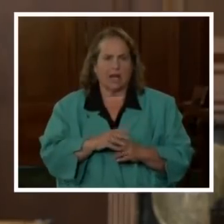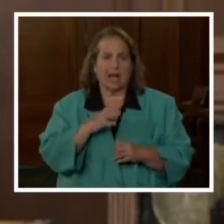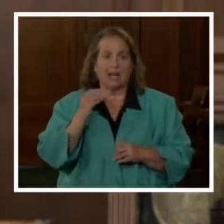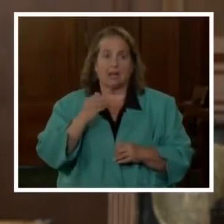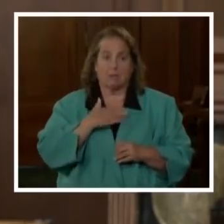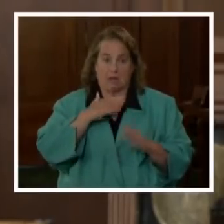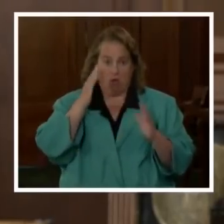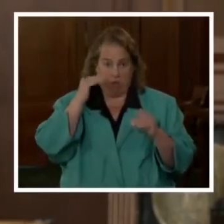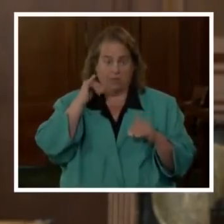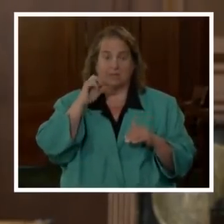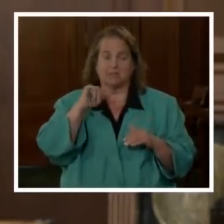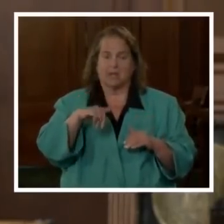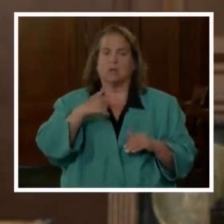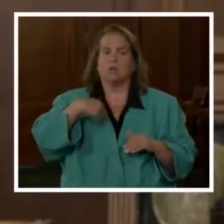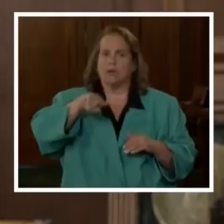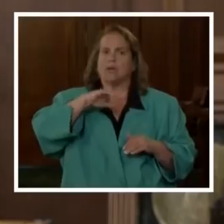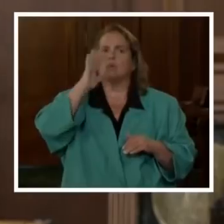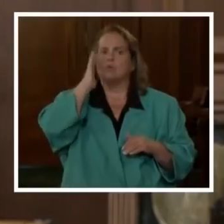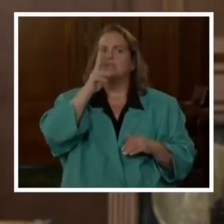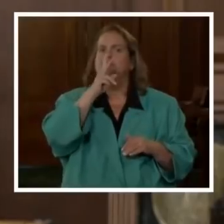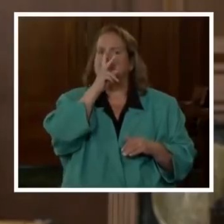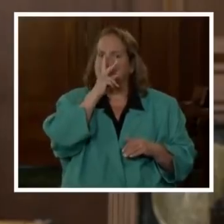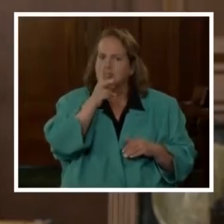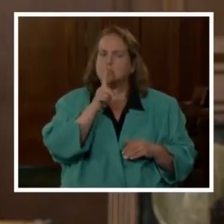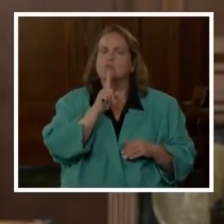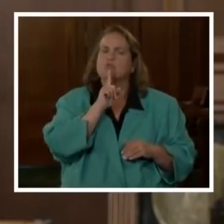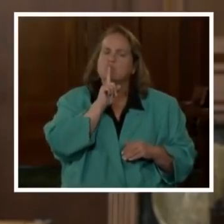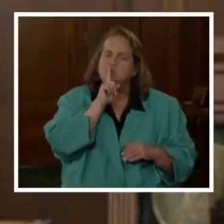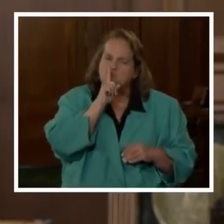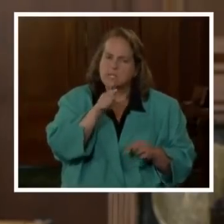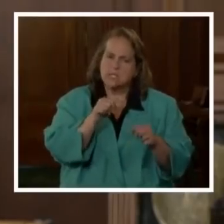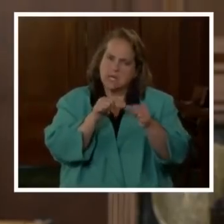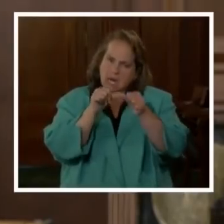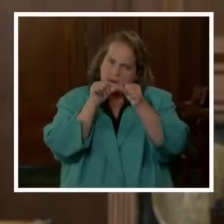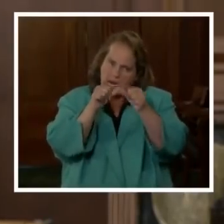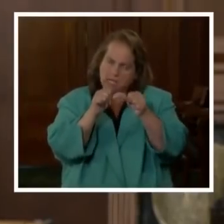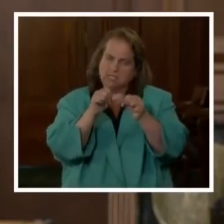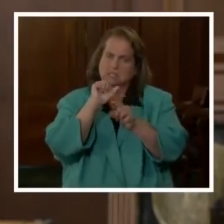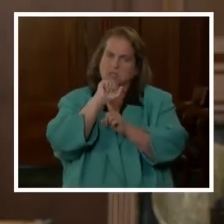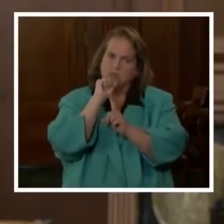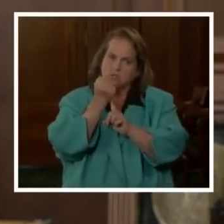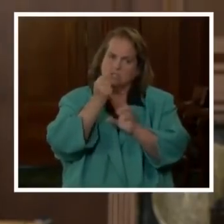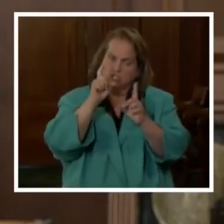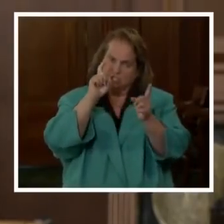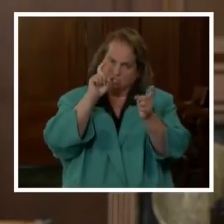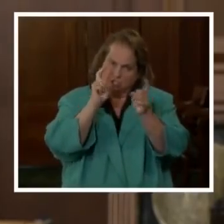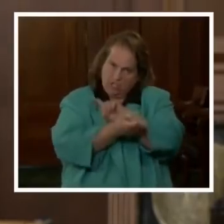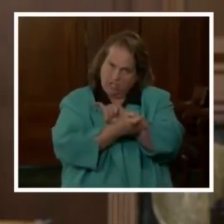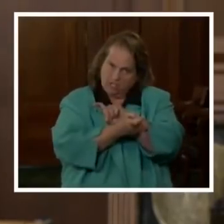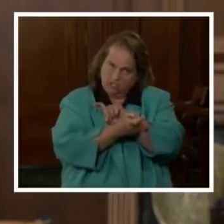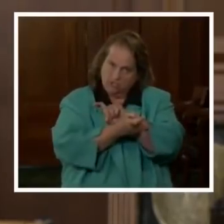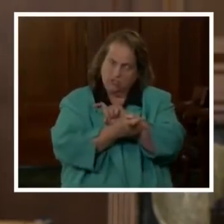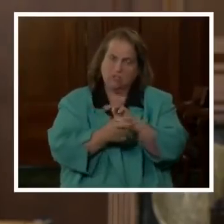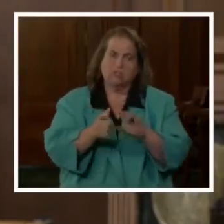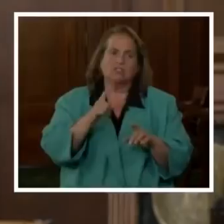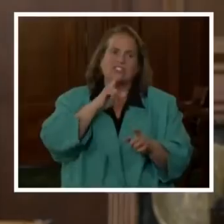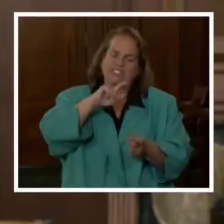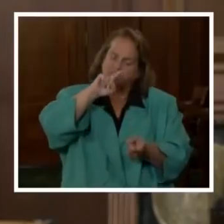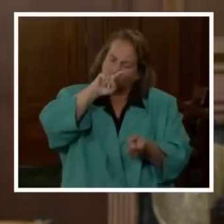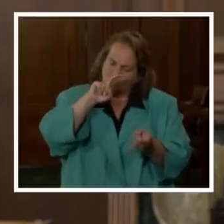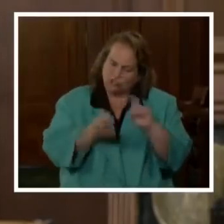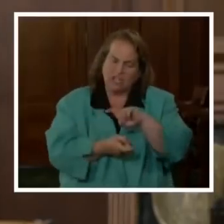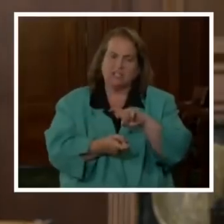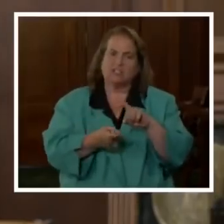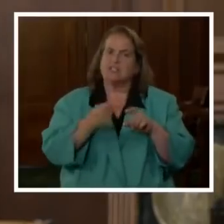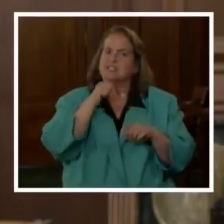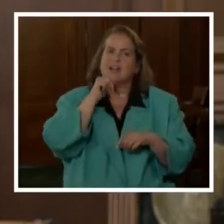And my hope is that we will see real, lasting societal change. And this isn't just another moment where